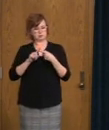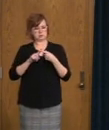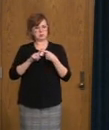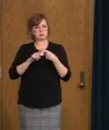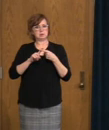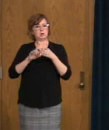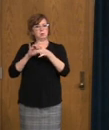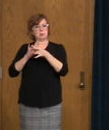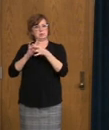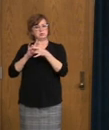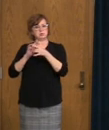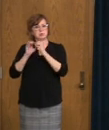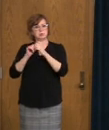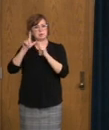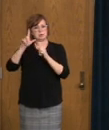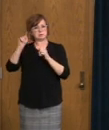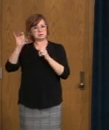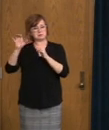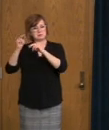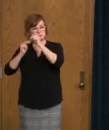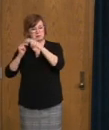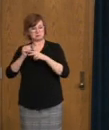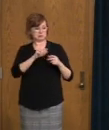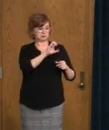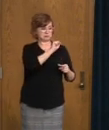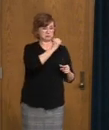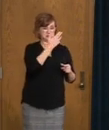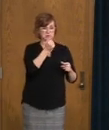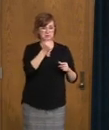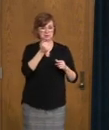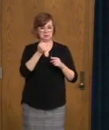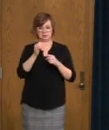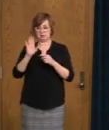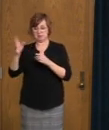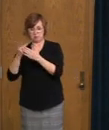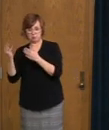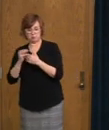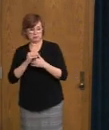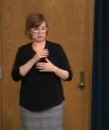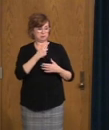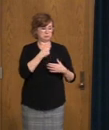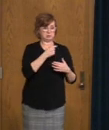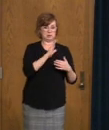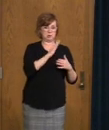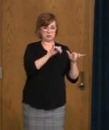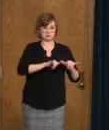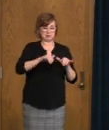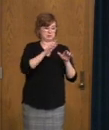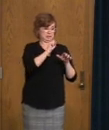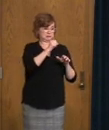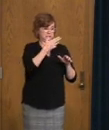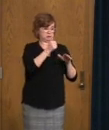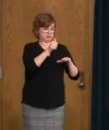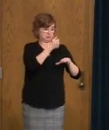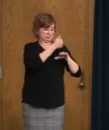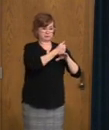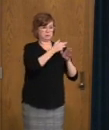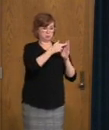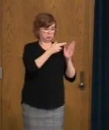SHA, how programs are operated within those facilities as it relates to standards that are created by the SHA, and our